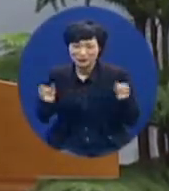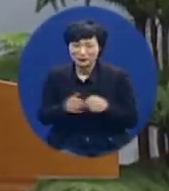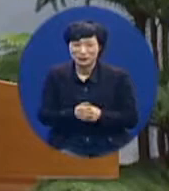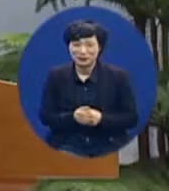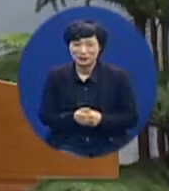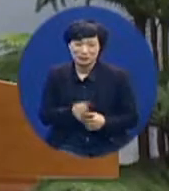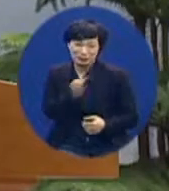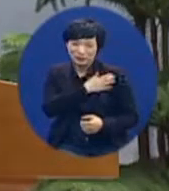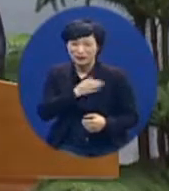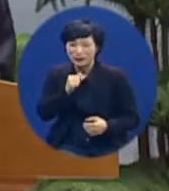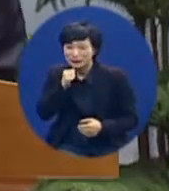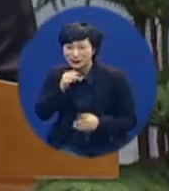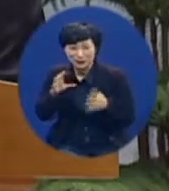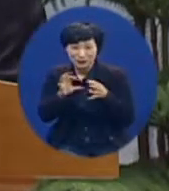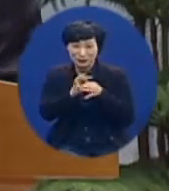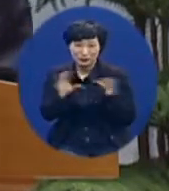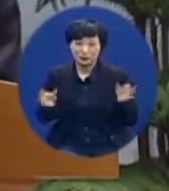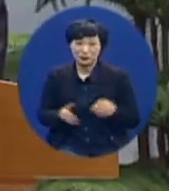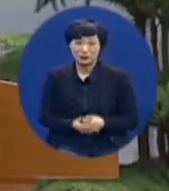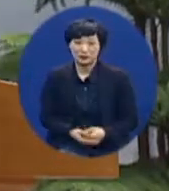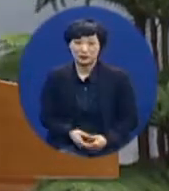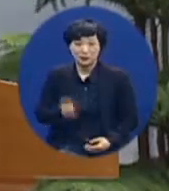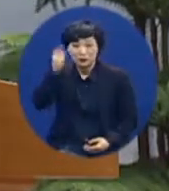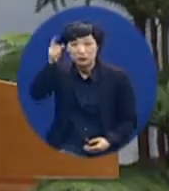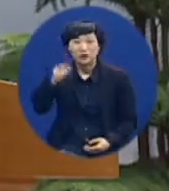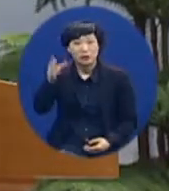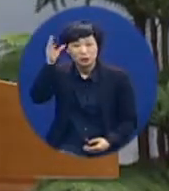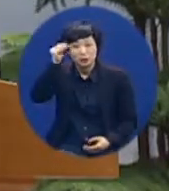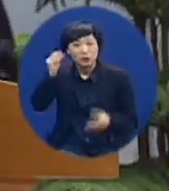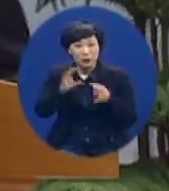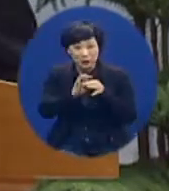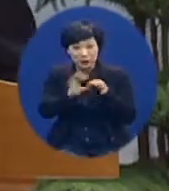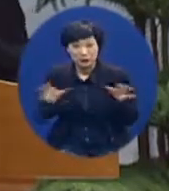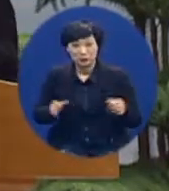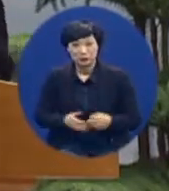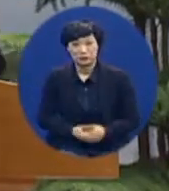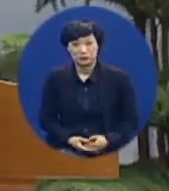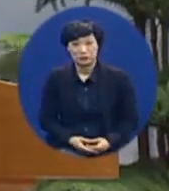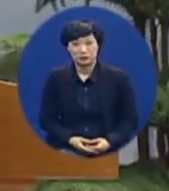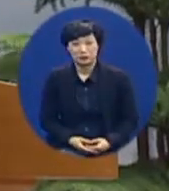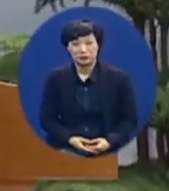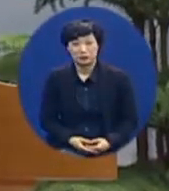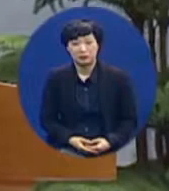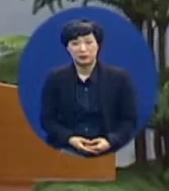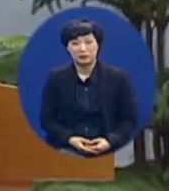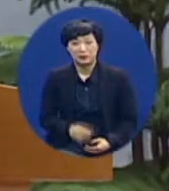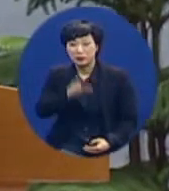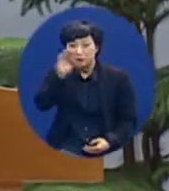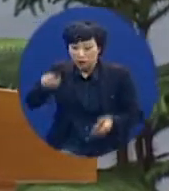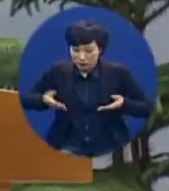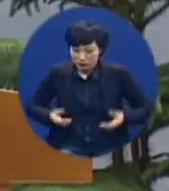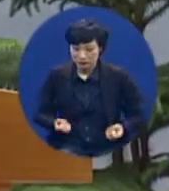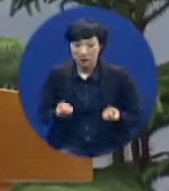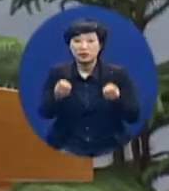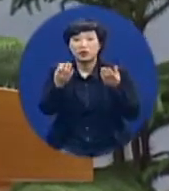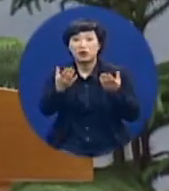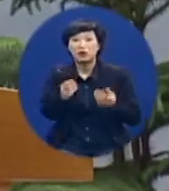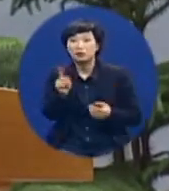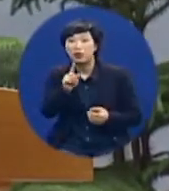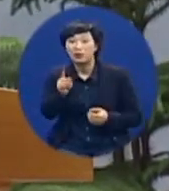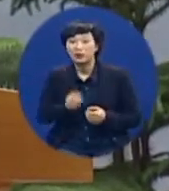or women, rich or poor, think that they can